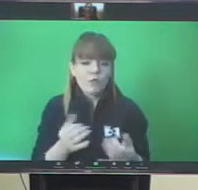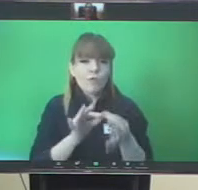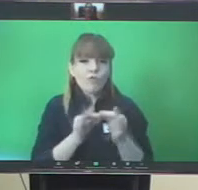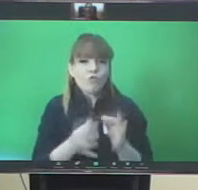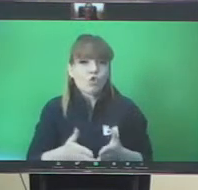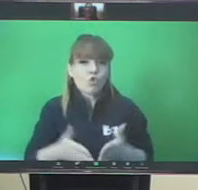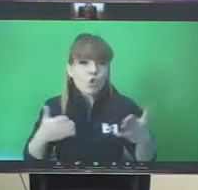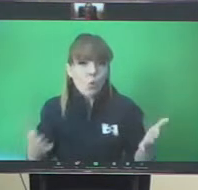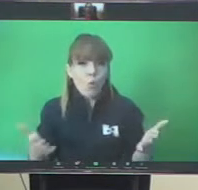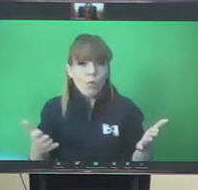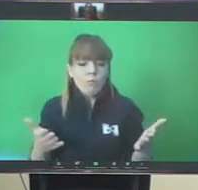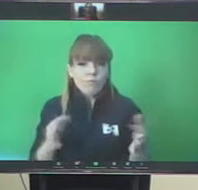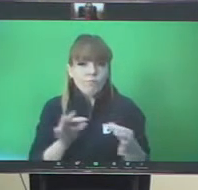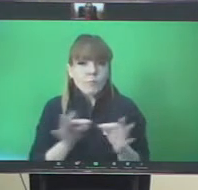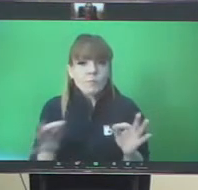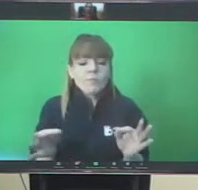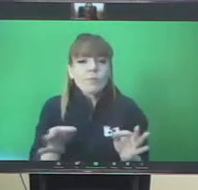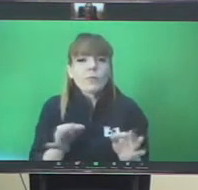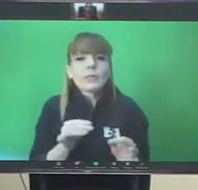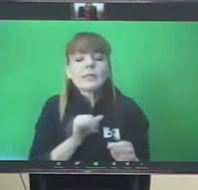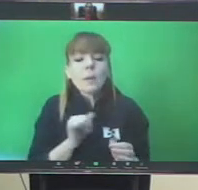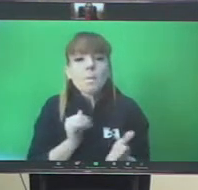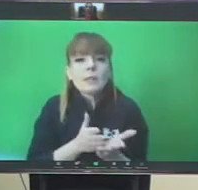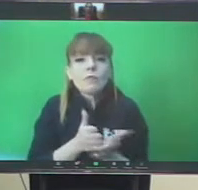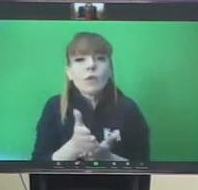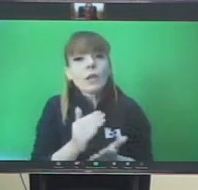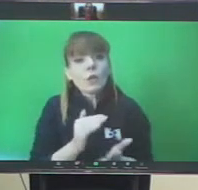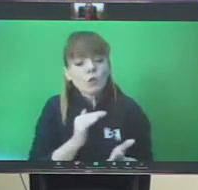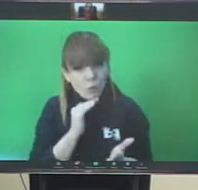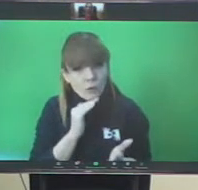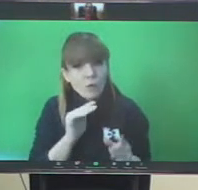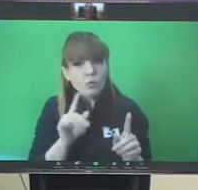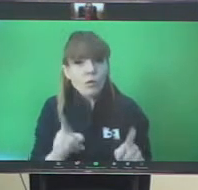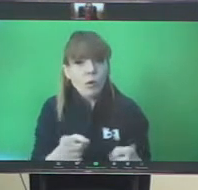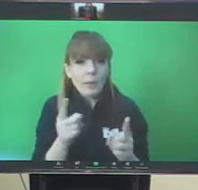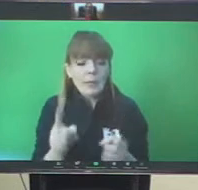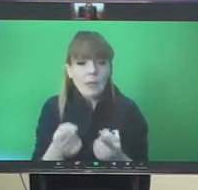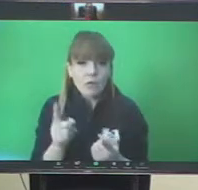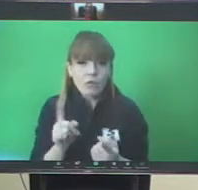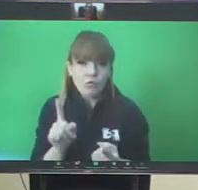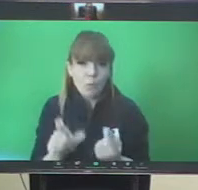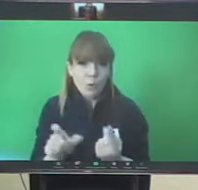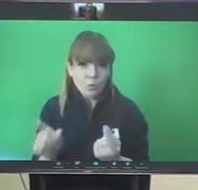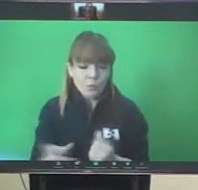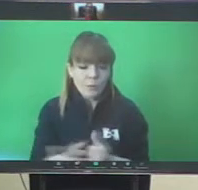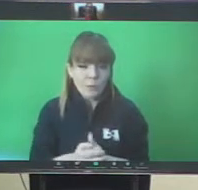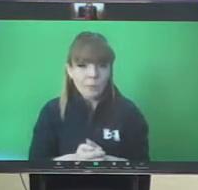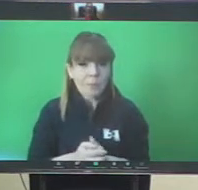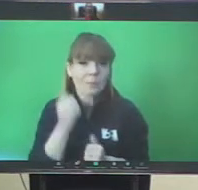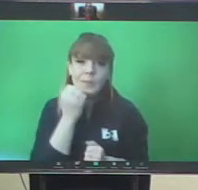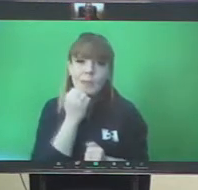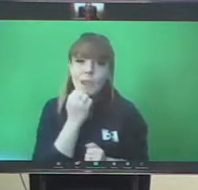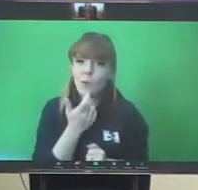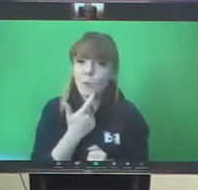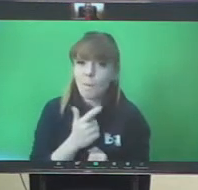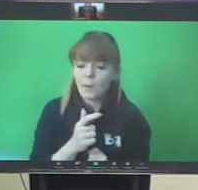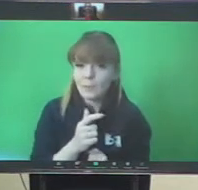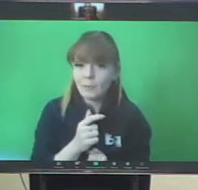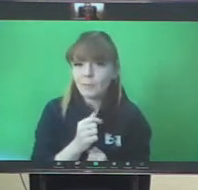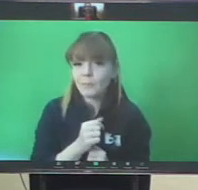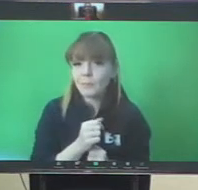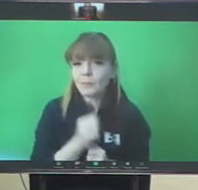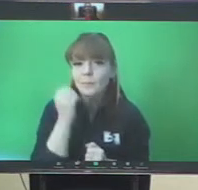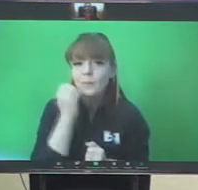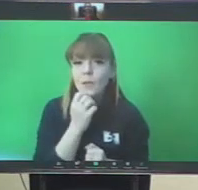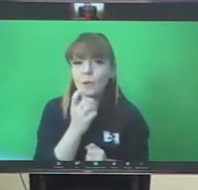use this word in a broad sense? The area itself, is it ready to rehabilitate the people? Thank you, Ms.